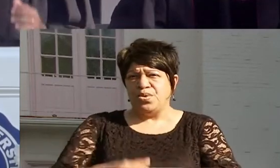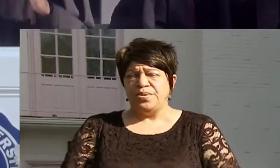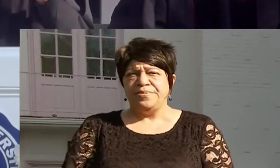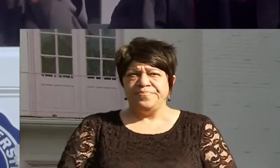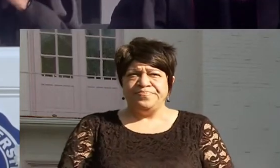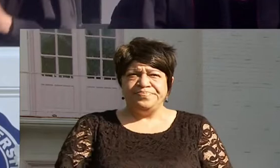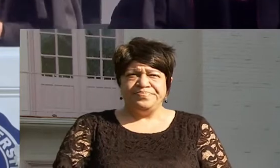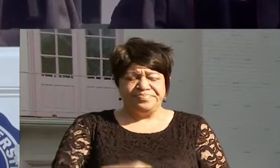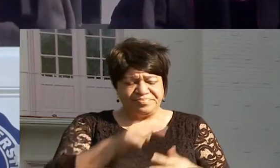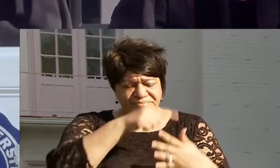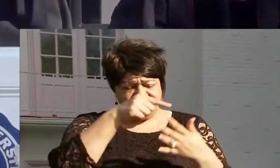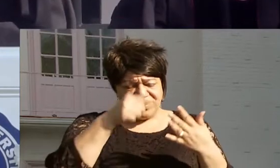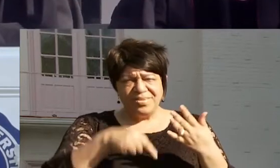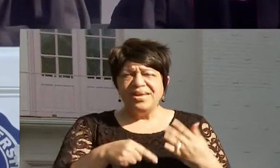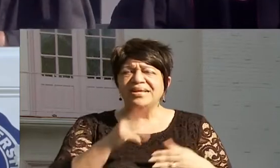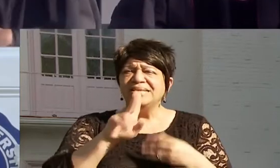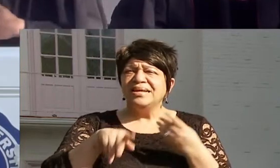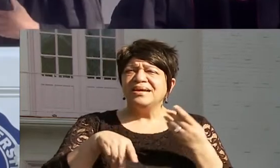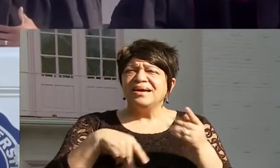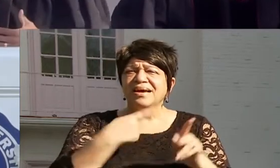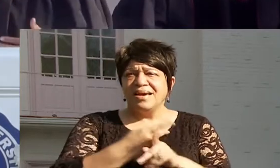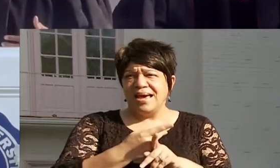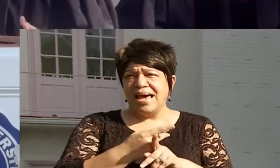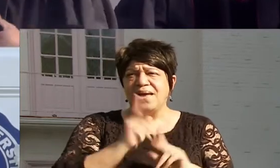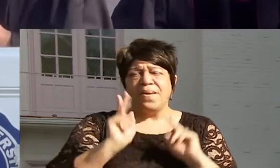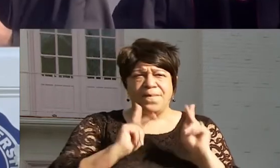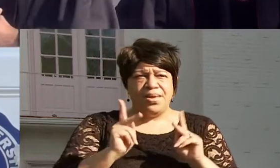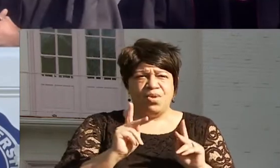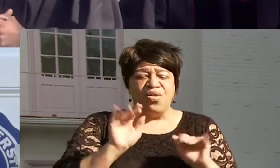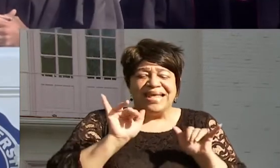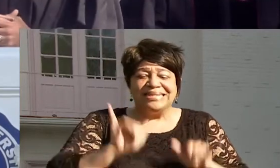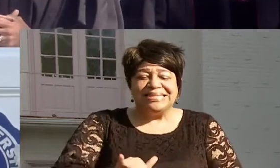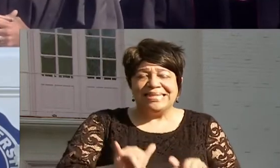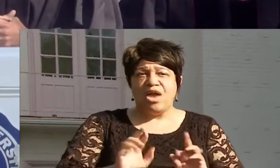These are the kinds of individuals who stay ready.